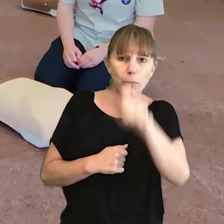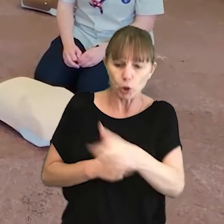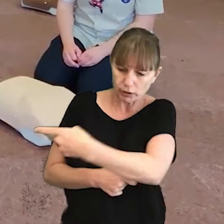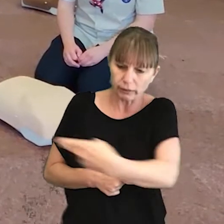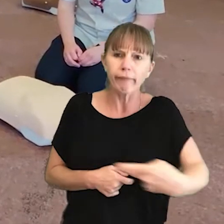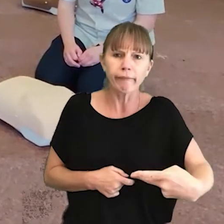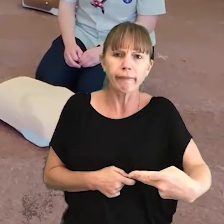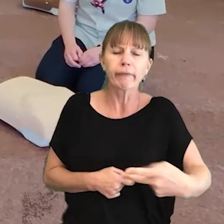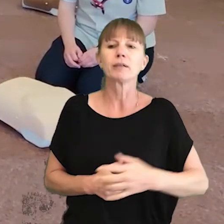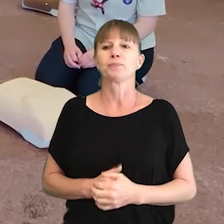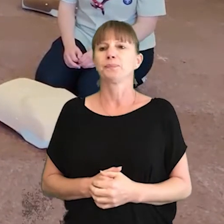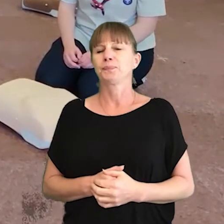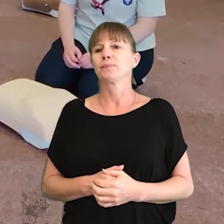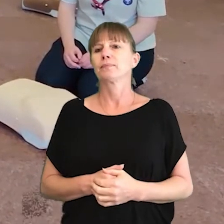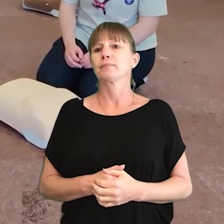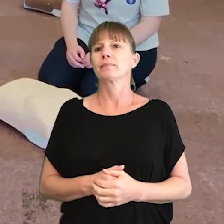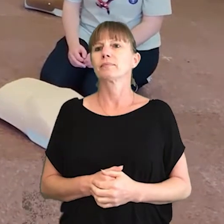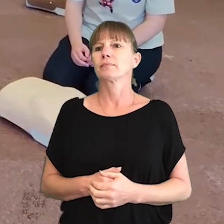casualty?